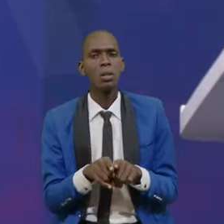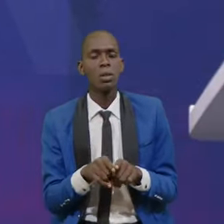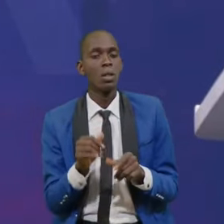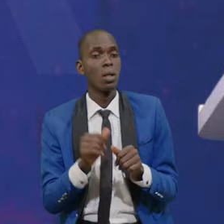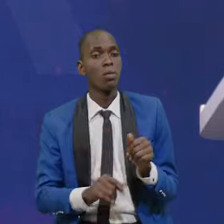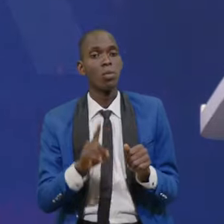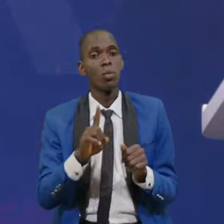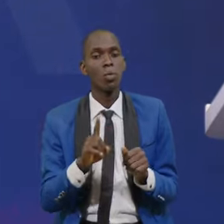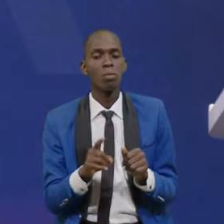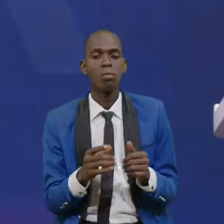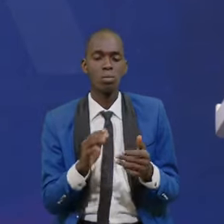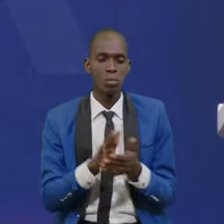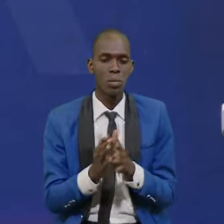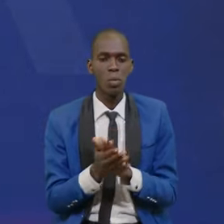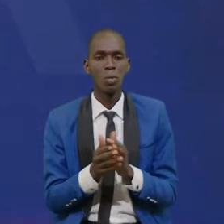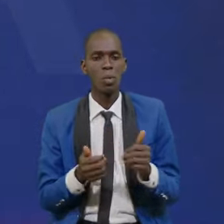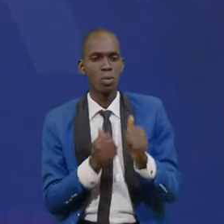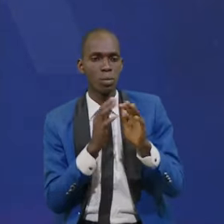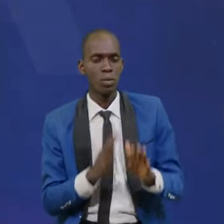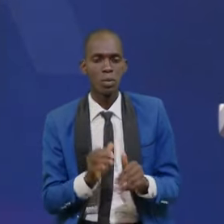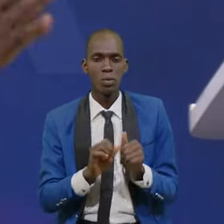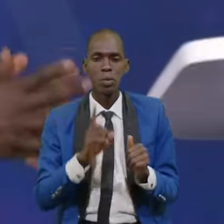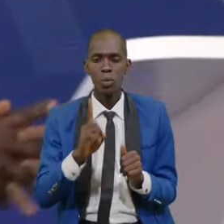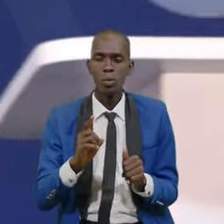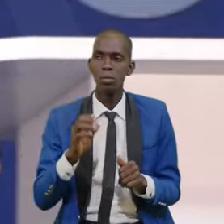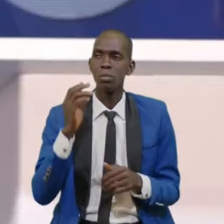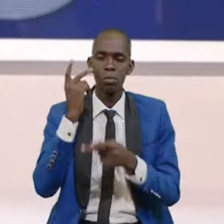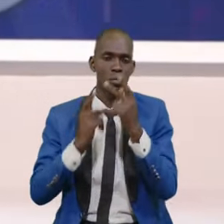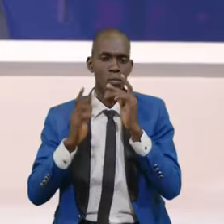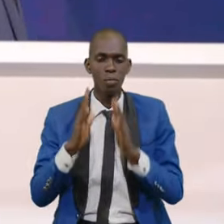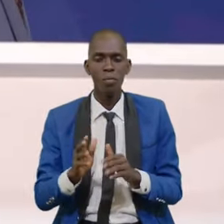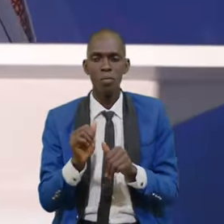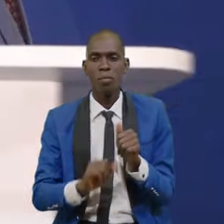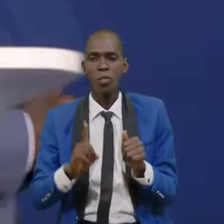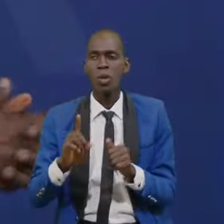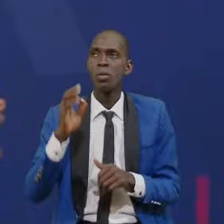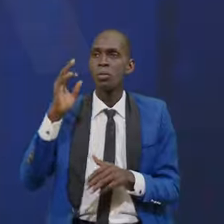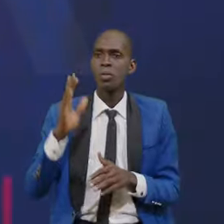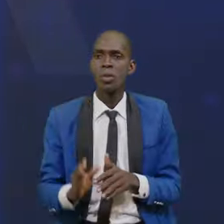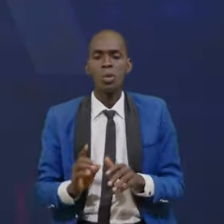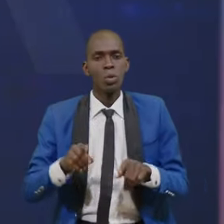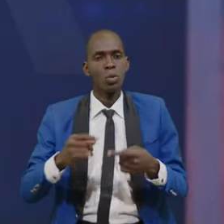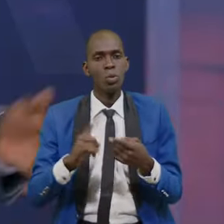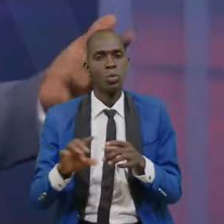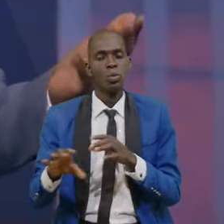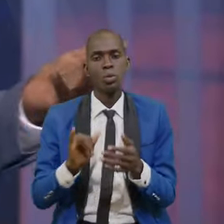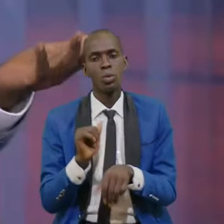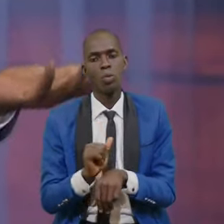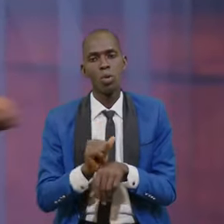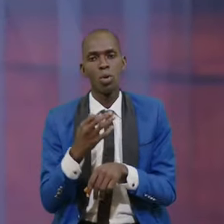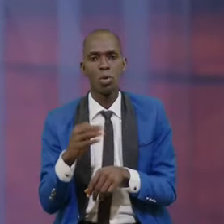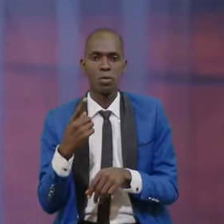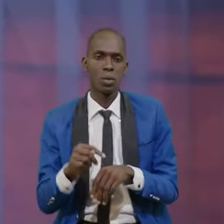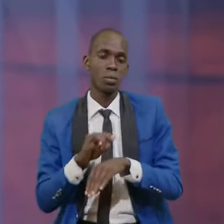everybody prophet, everybody evangelist going to do the work of the ministry. You cannot do the work of